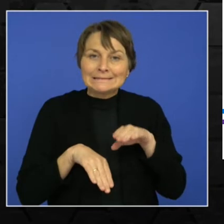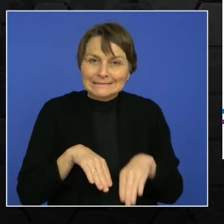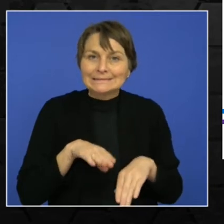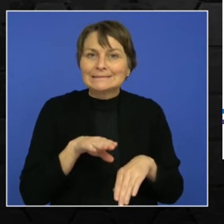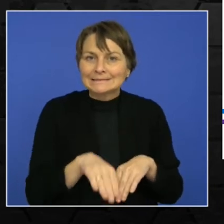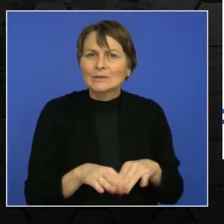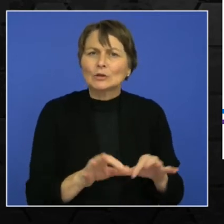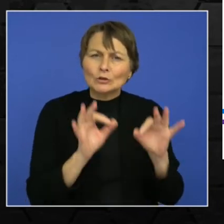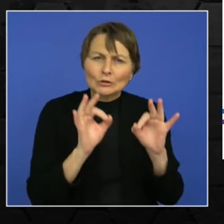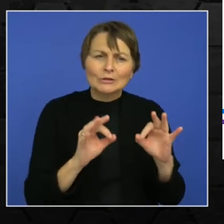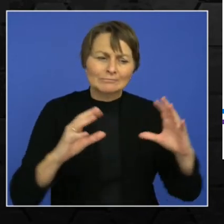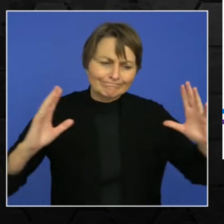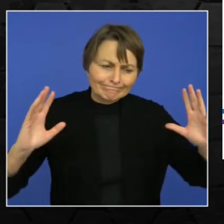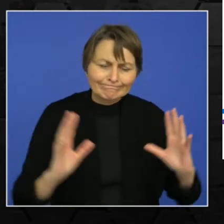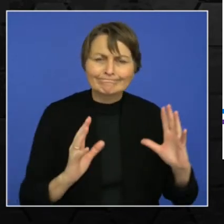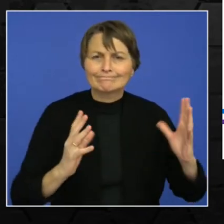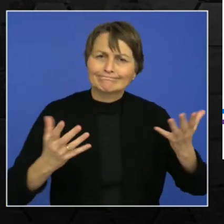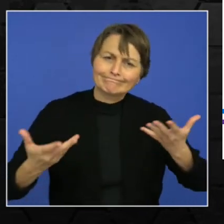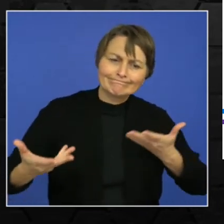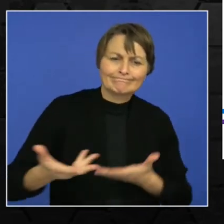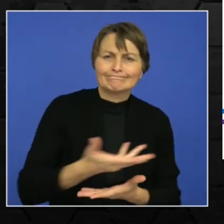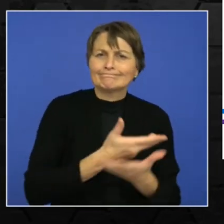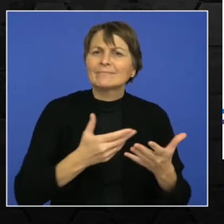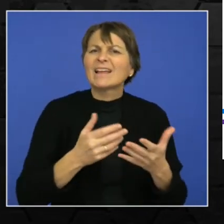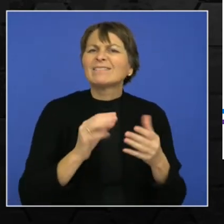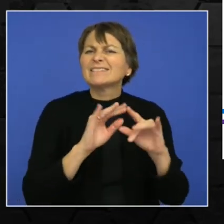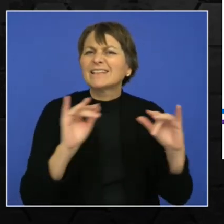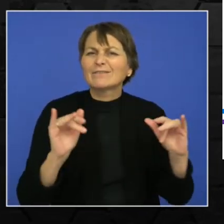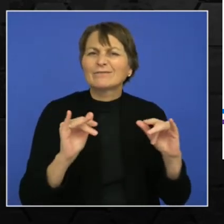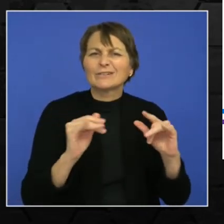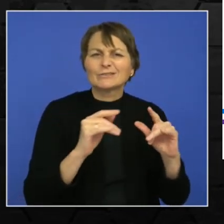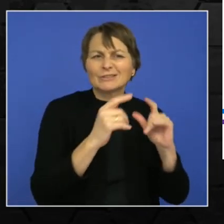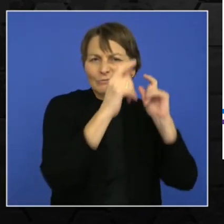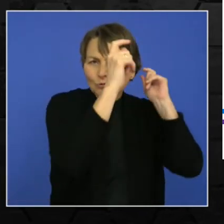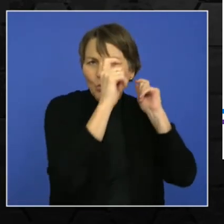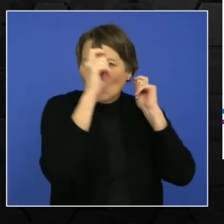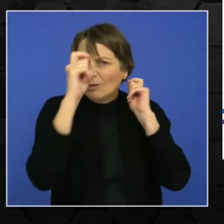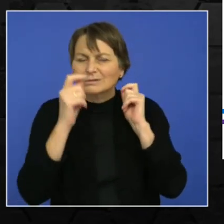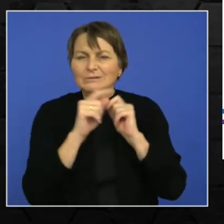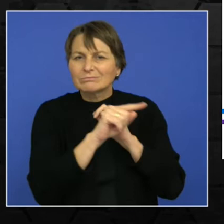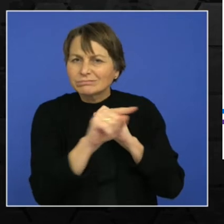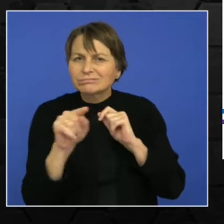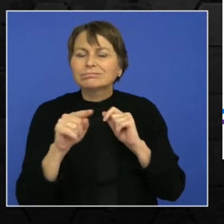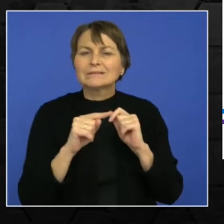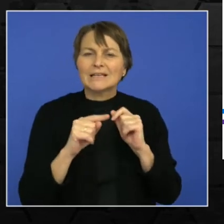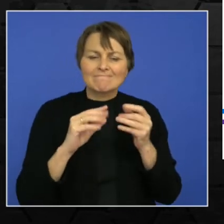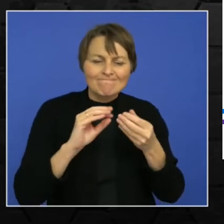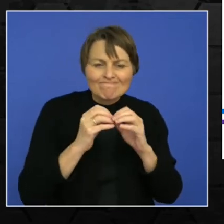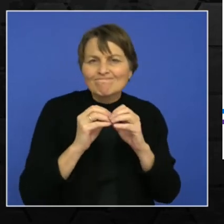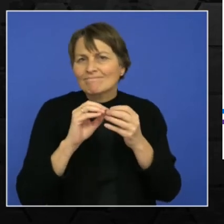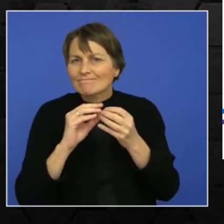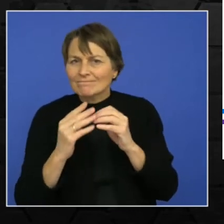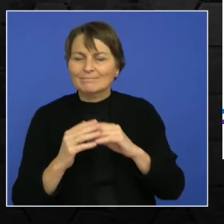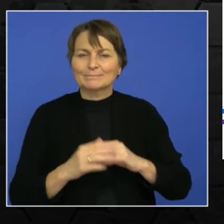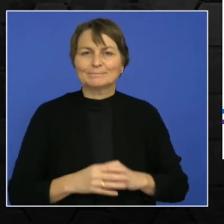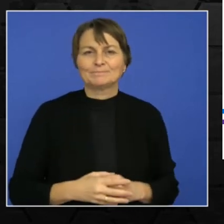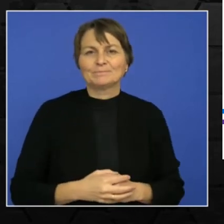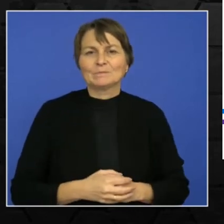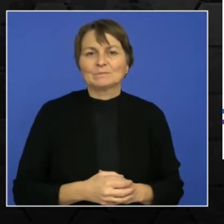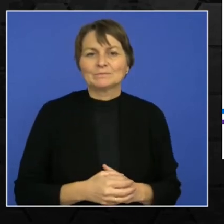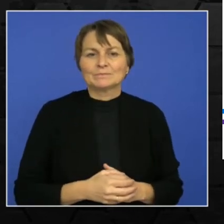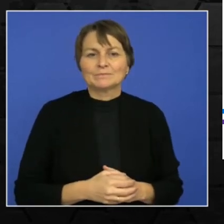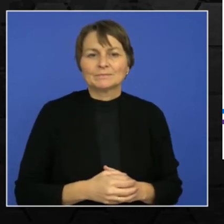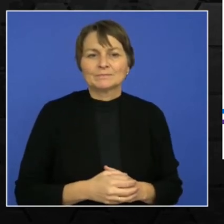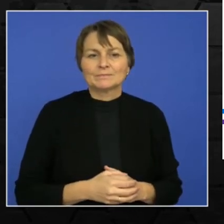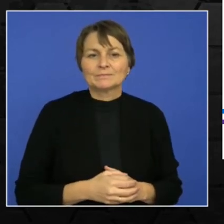scientists, proper path for data engineer, and all of the paths are clearly defined. You can like